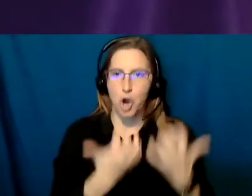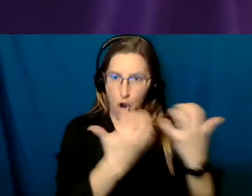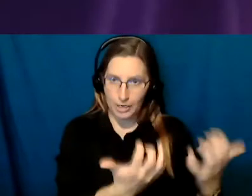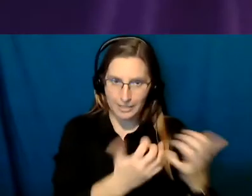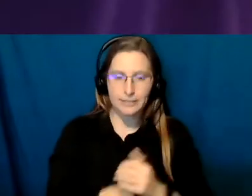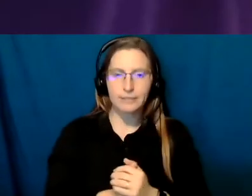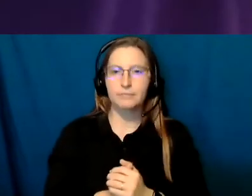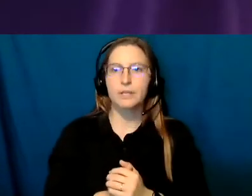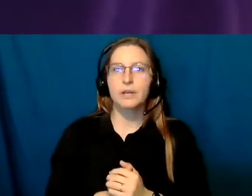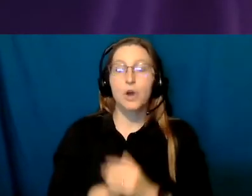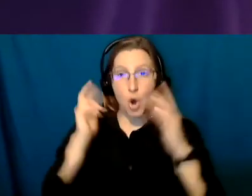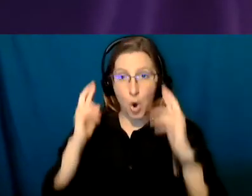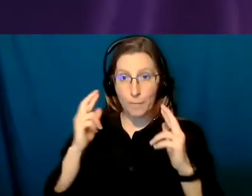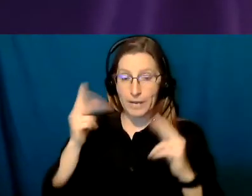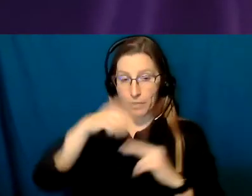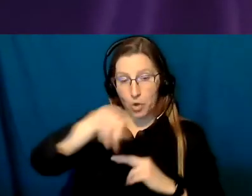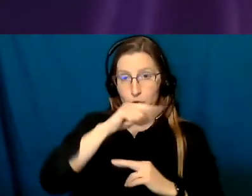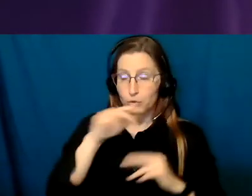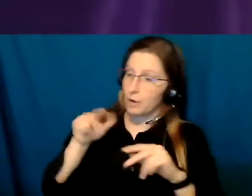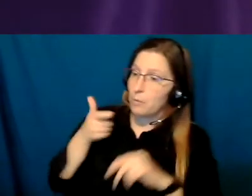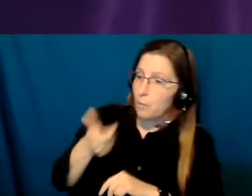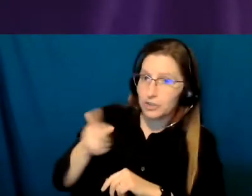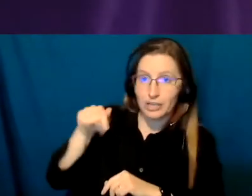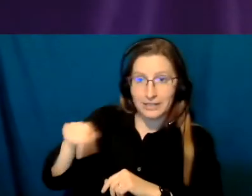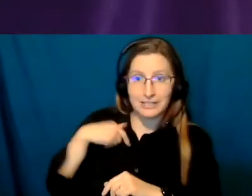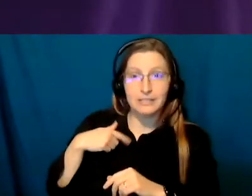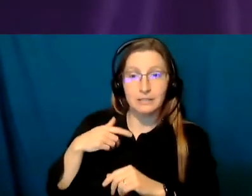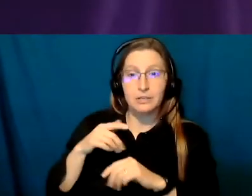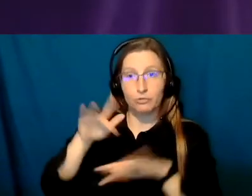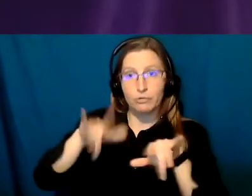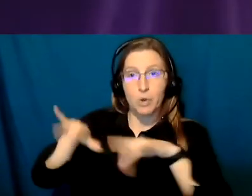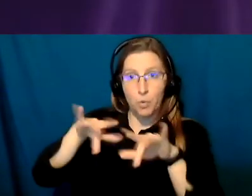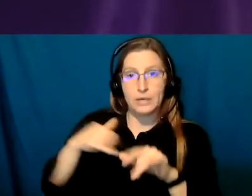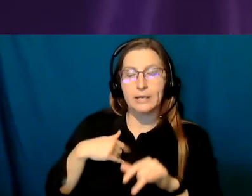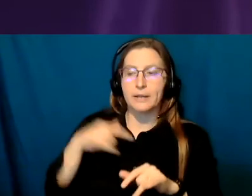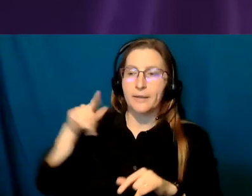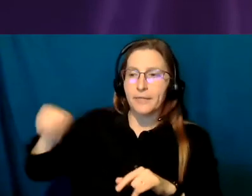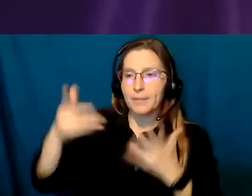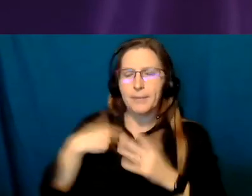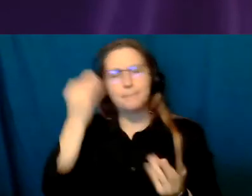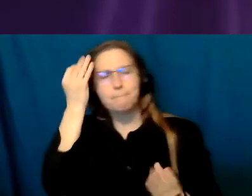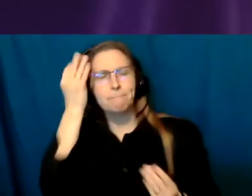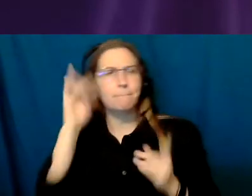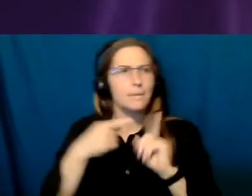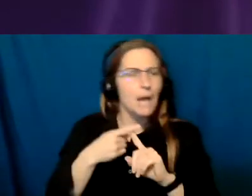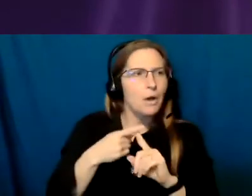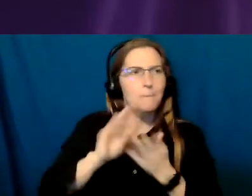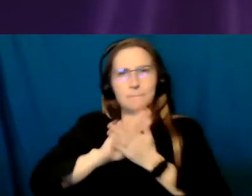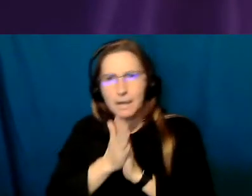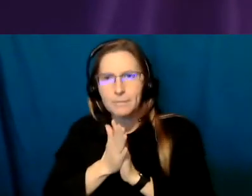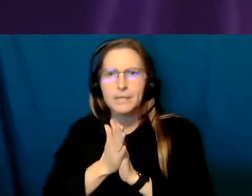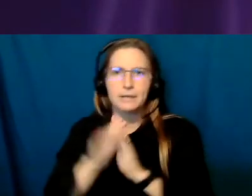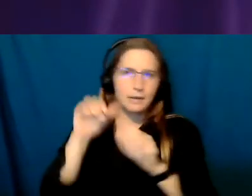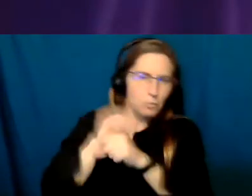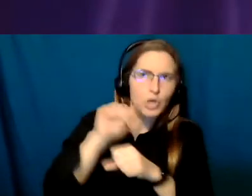the audience watching this video series, this recorded series, are contemplating careers that would